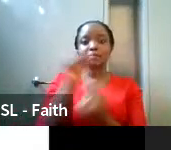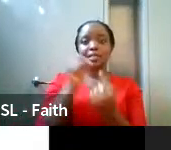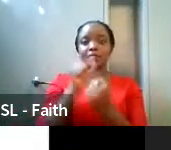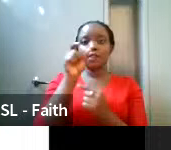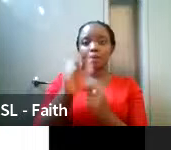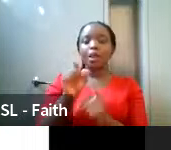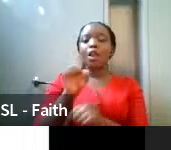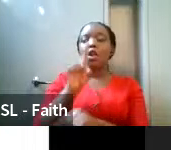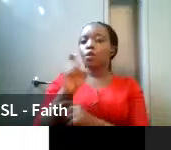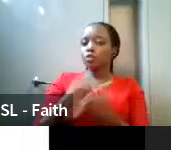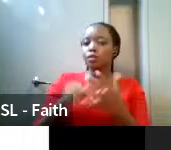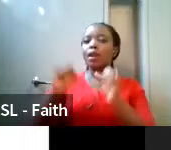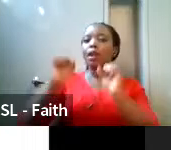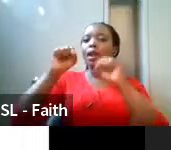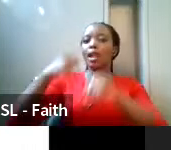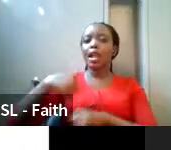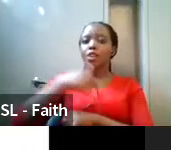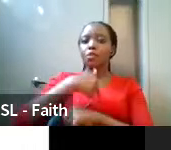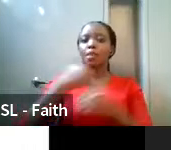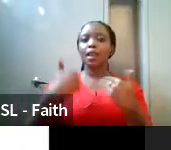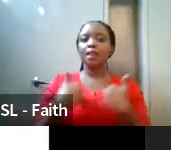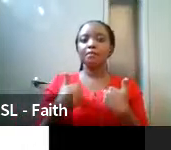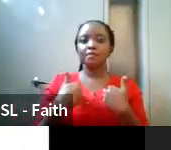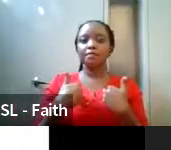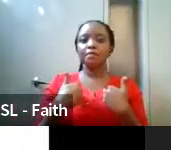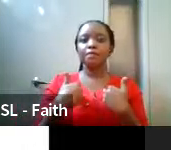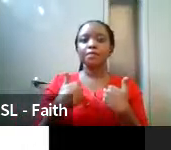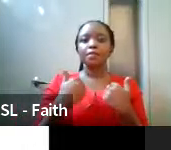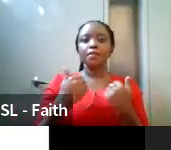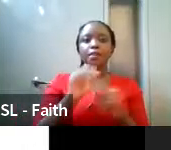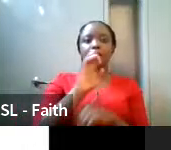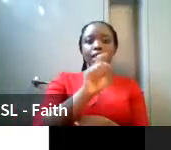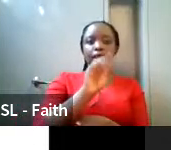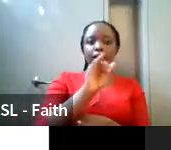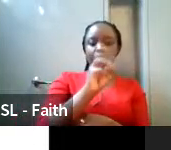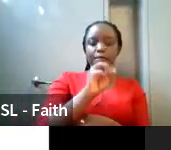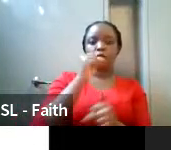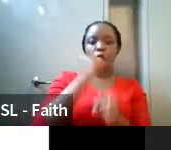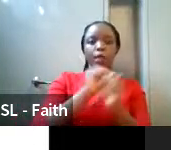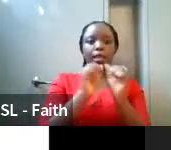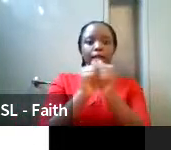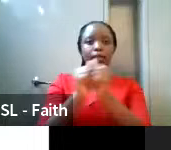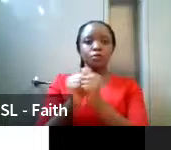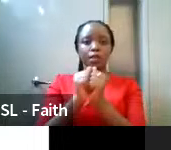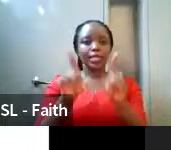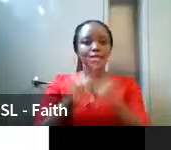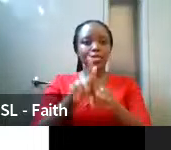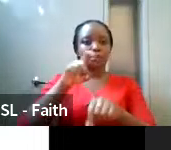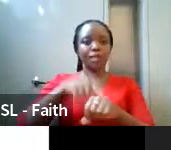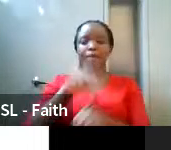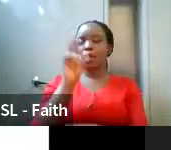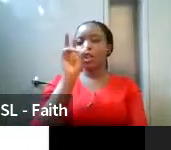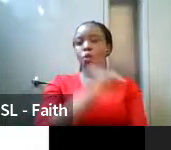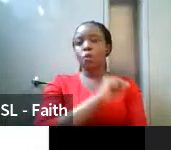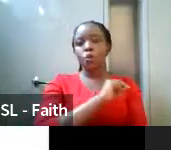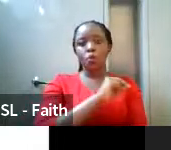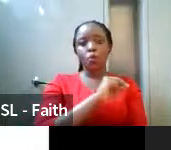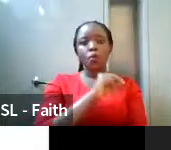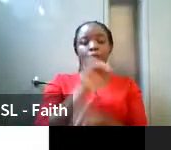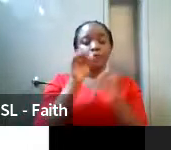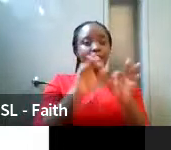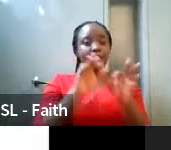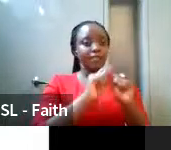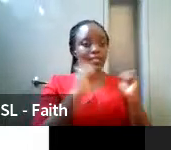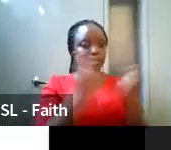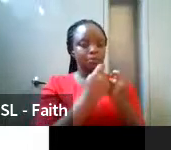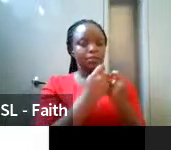is, can we have both Yes. teams and eTIMS running concurrently? No, if your own team and